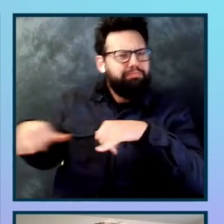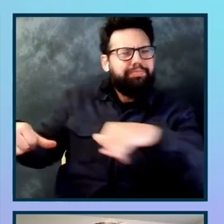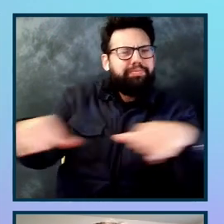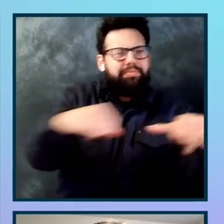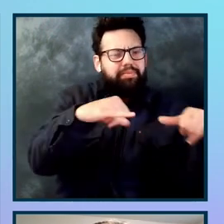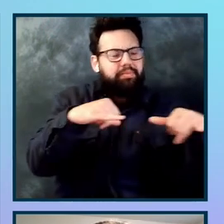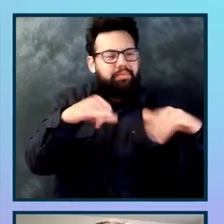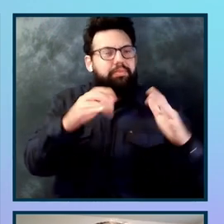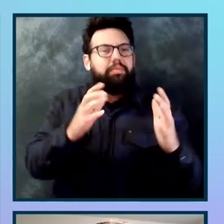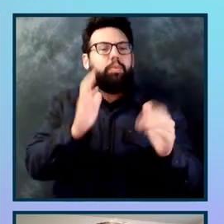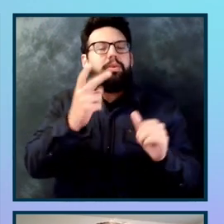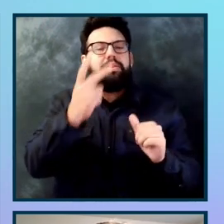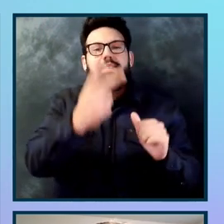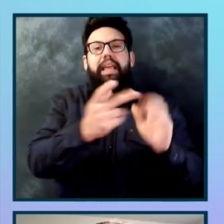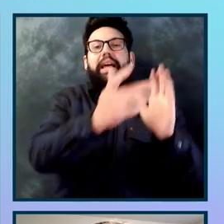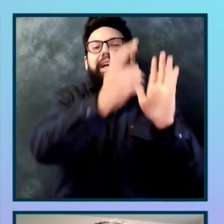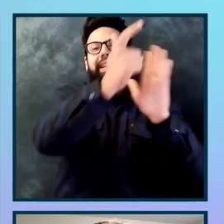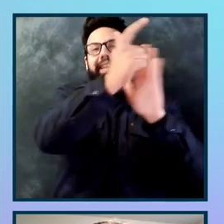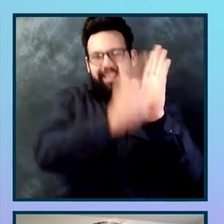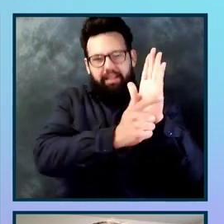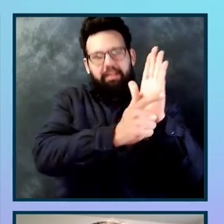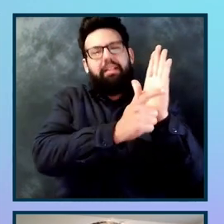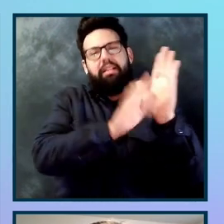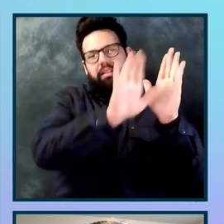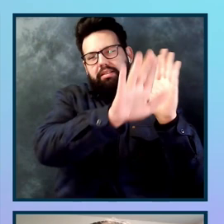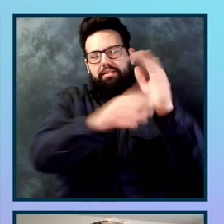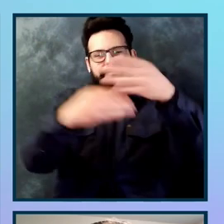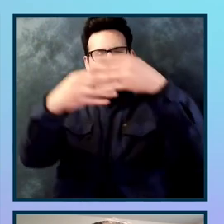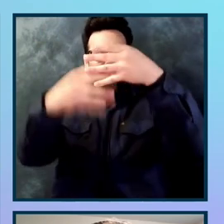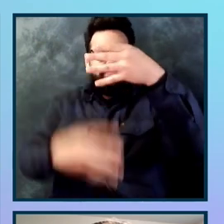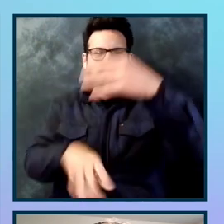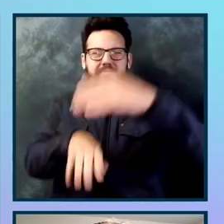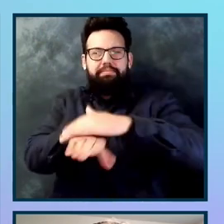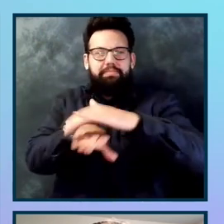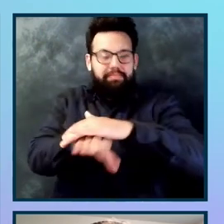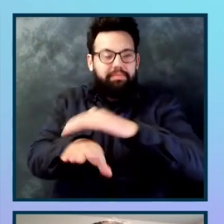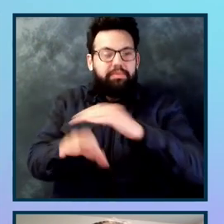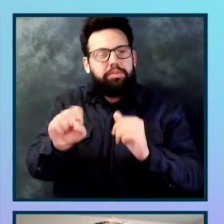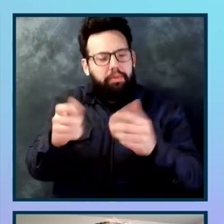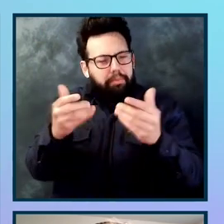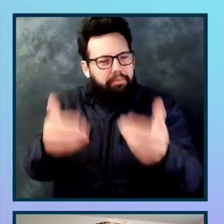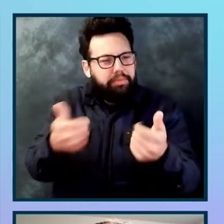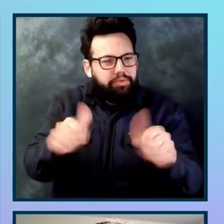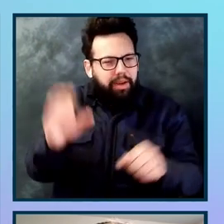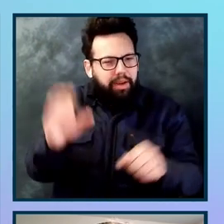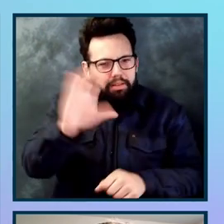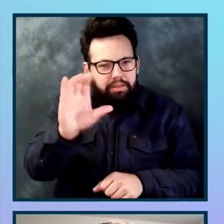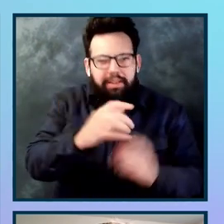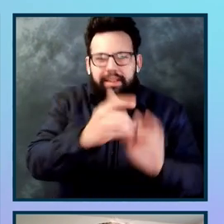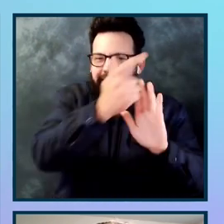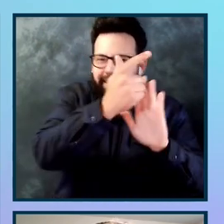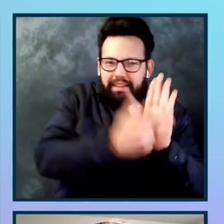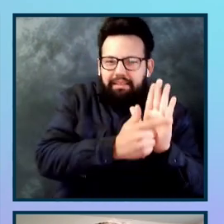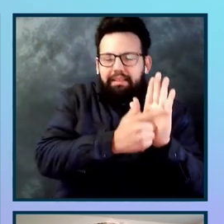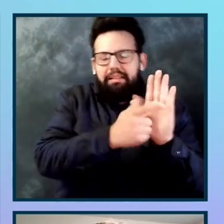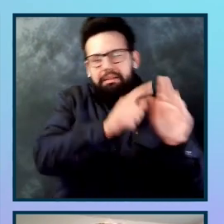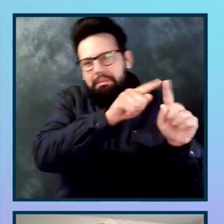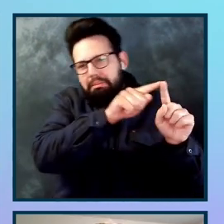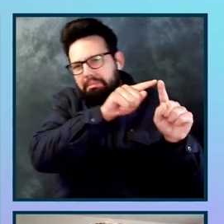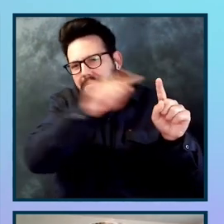legal. That's often a catch-all sort of place for things. So let's look for legal and see if they have in their footer or somewhere some sort of